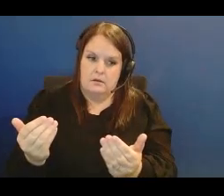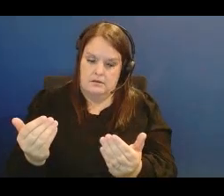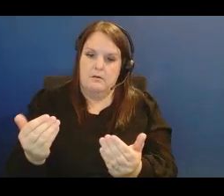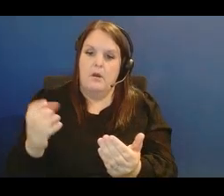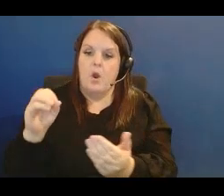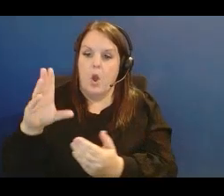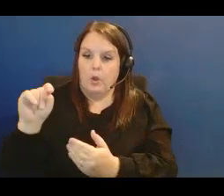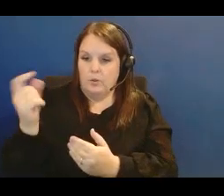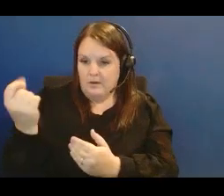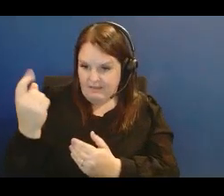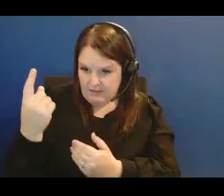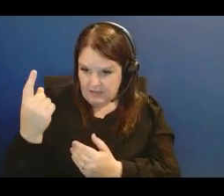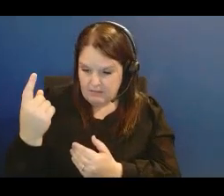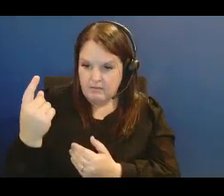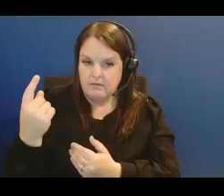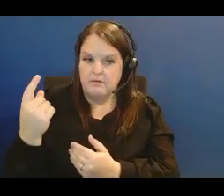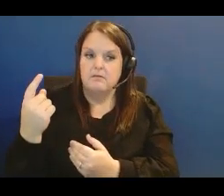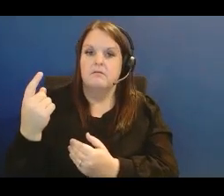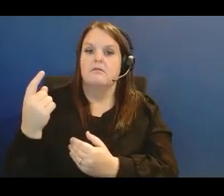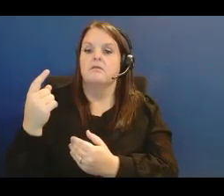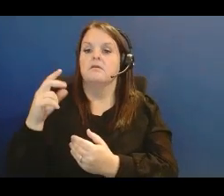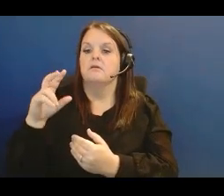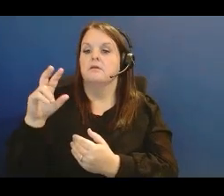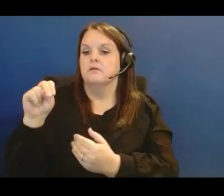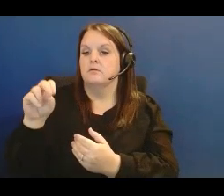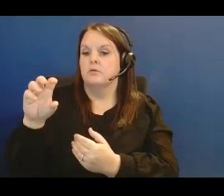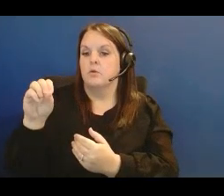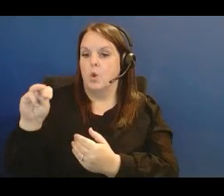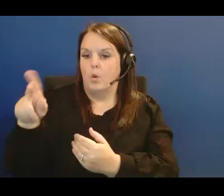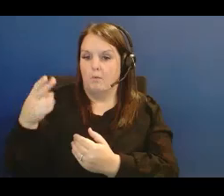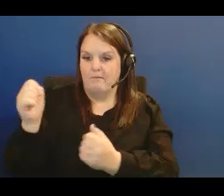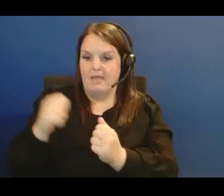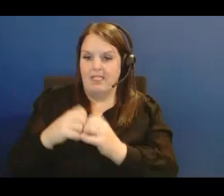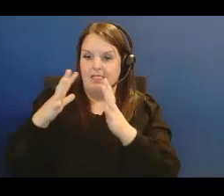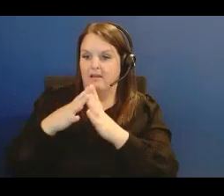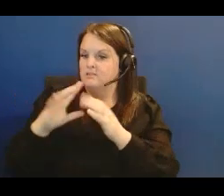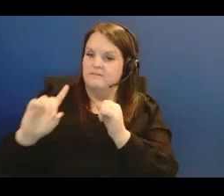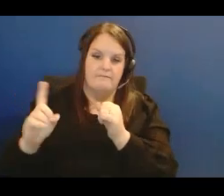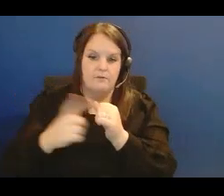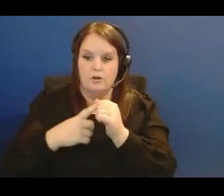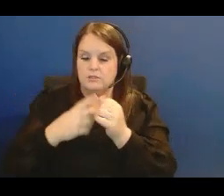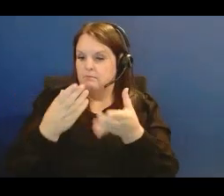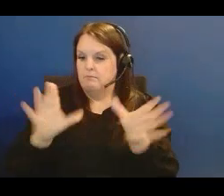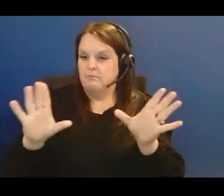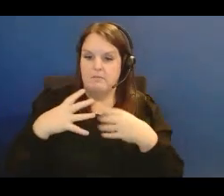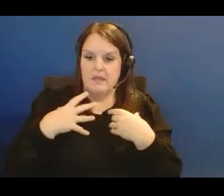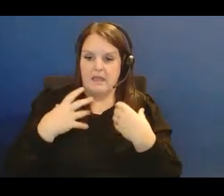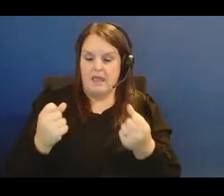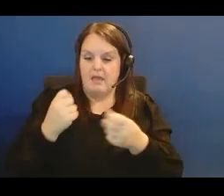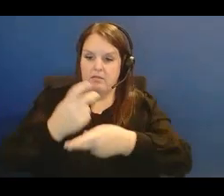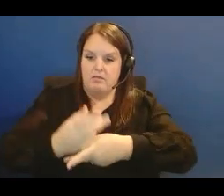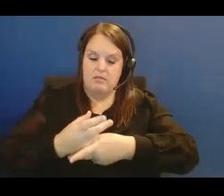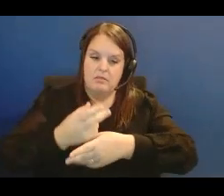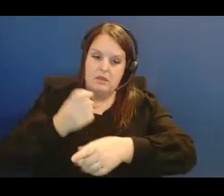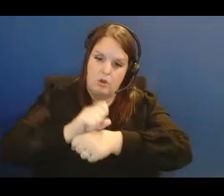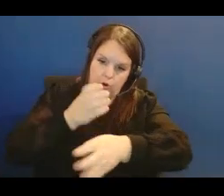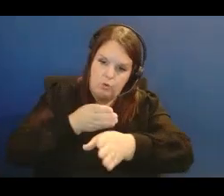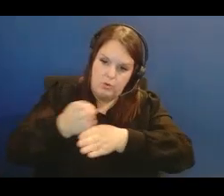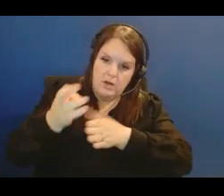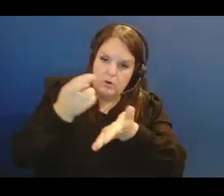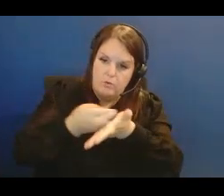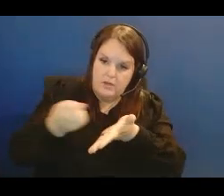October 11th, NOMHE launched the first public health career focused resource fair. And this is a foundational